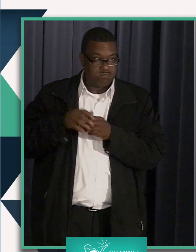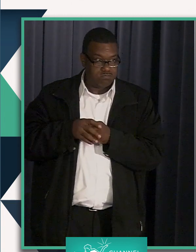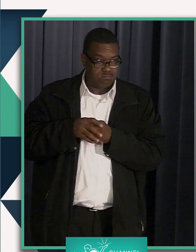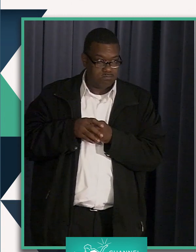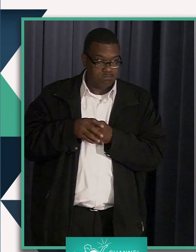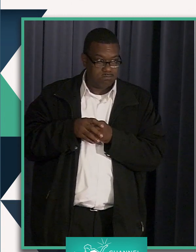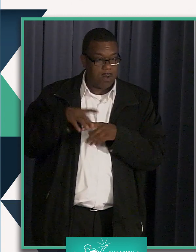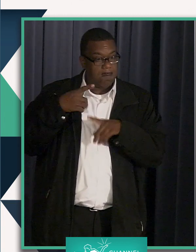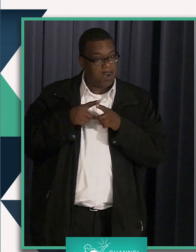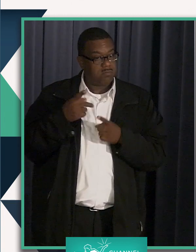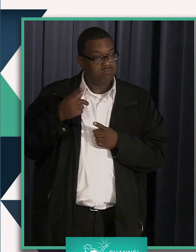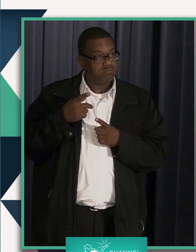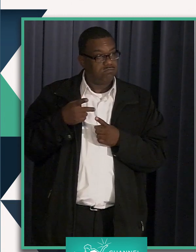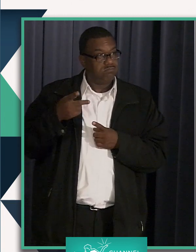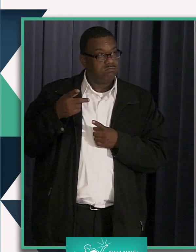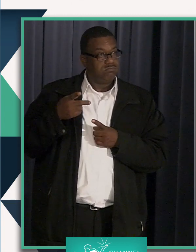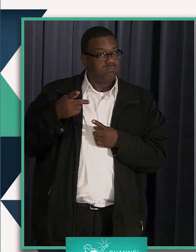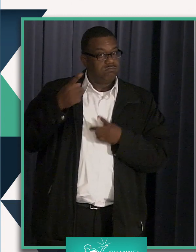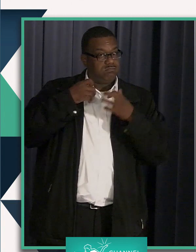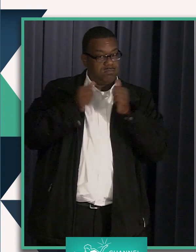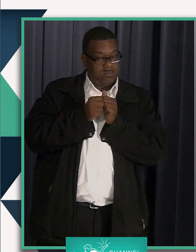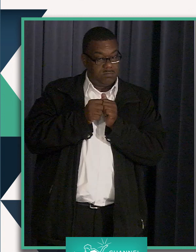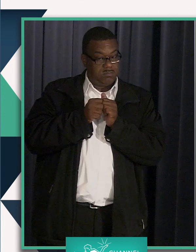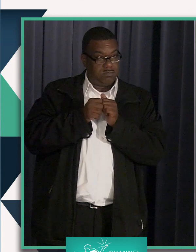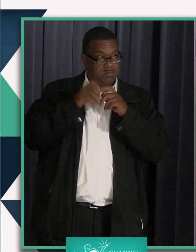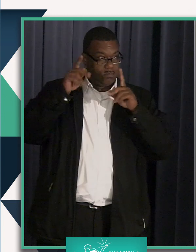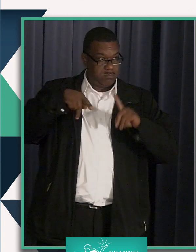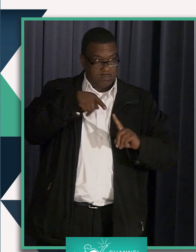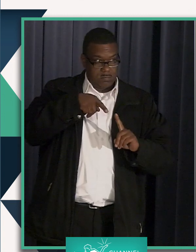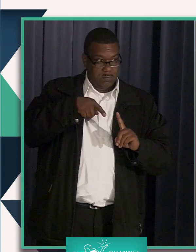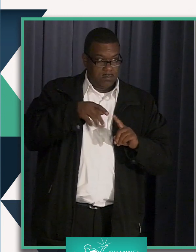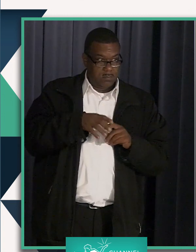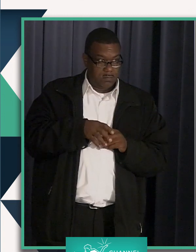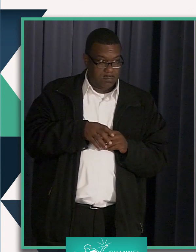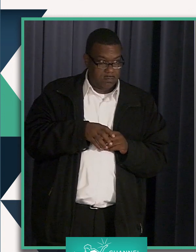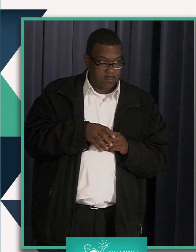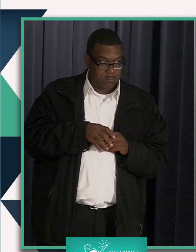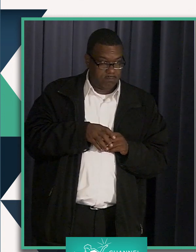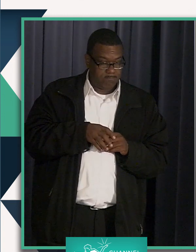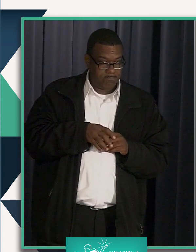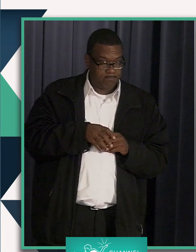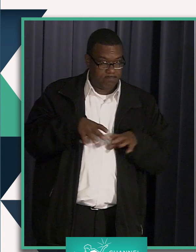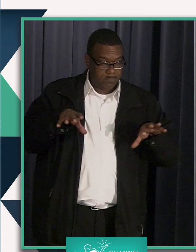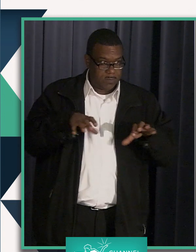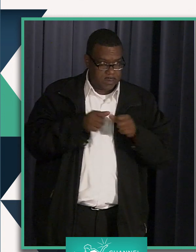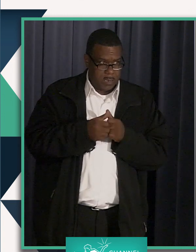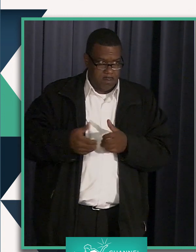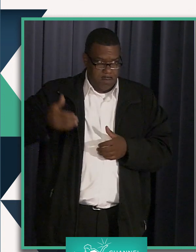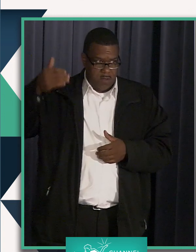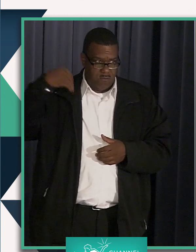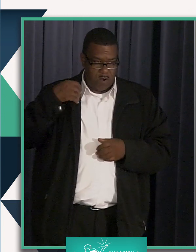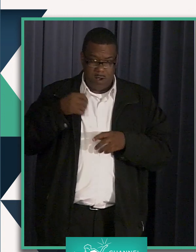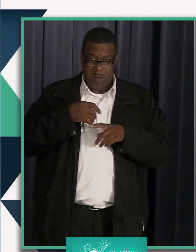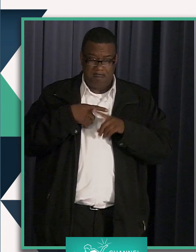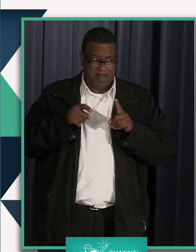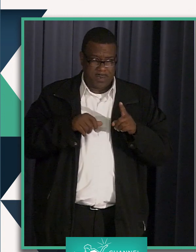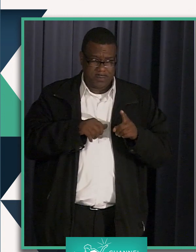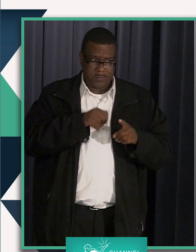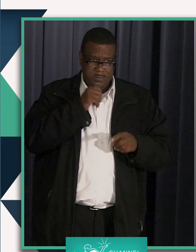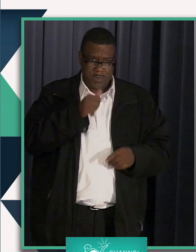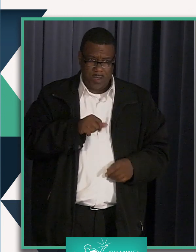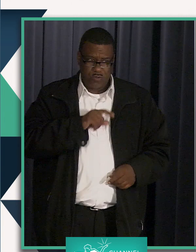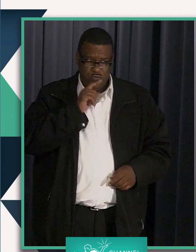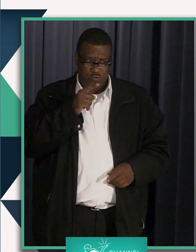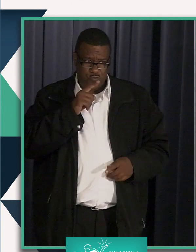but I have questions. I had a person that put me in the last time, but there was a lot of uncertainty about the child tax